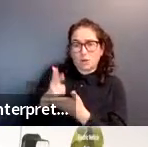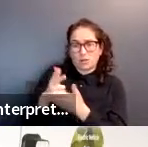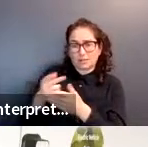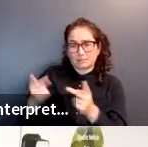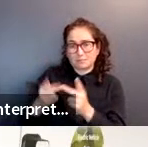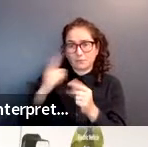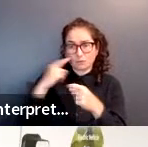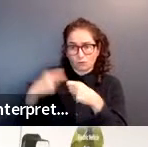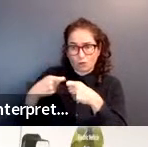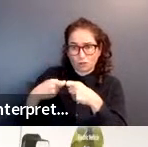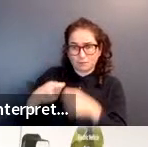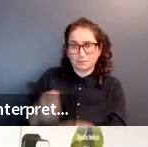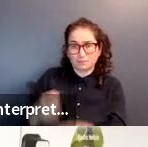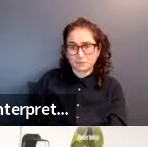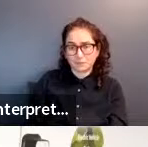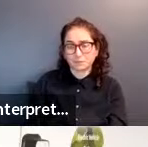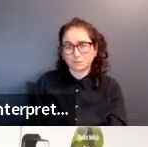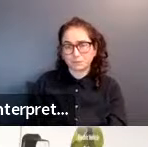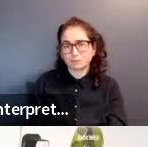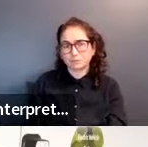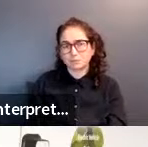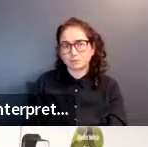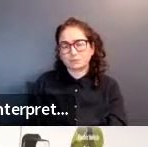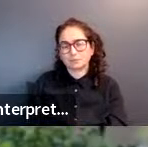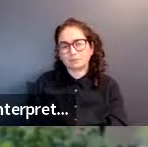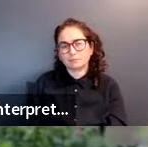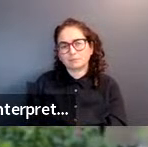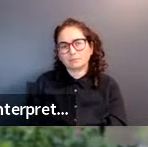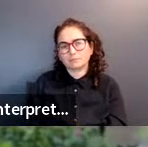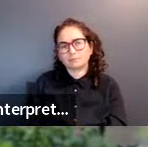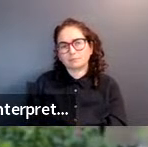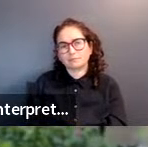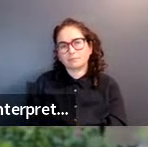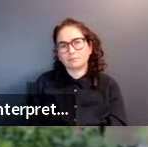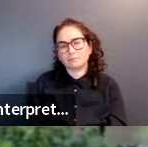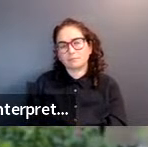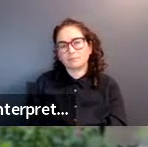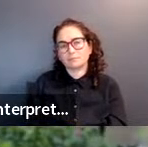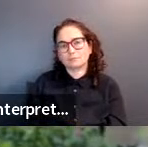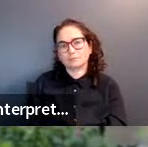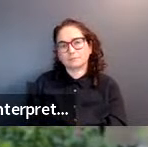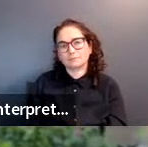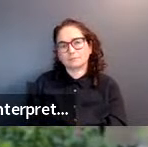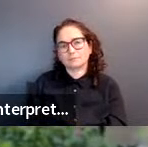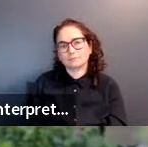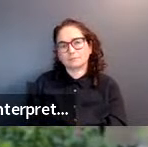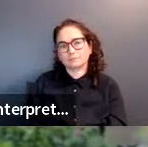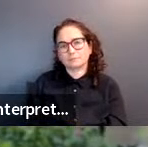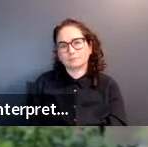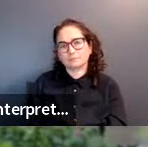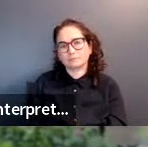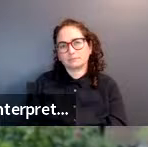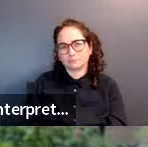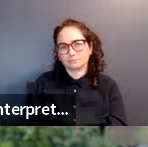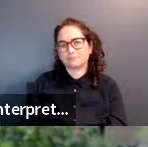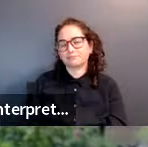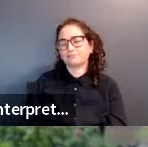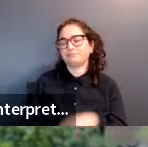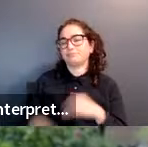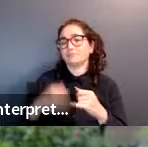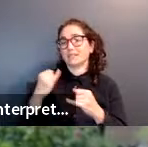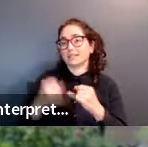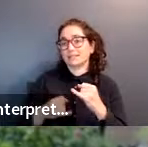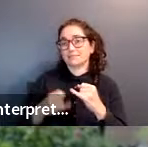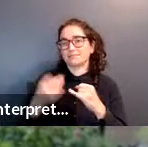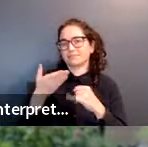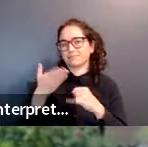charging. Next slide. Lastly, I'll turn to